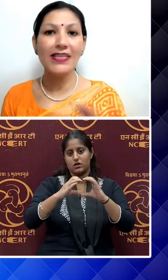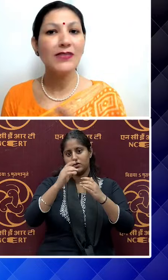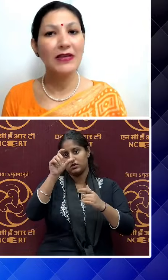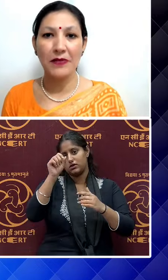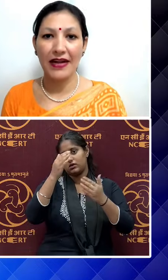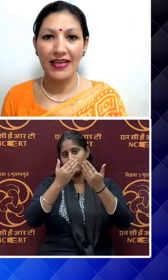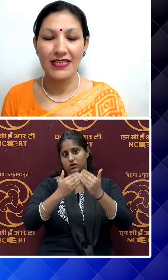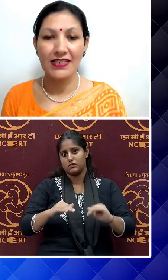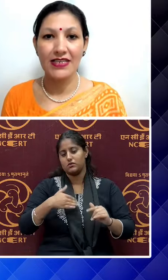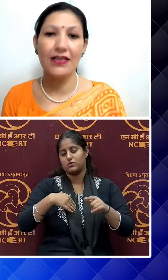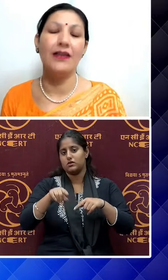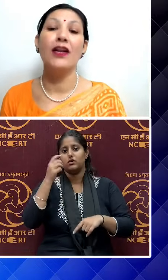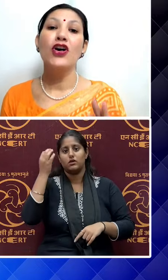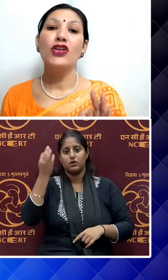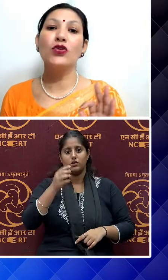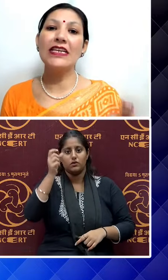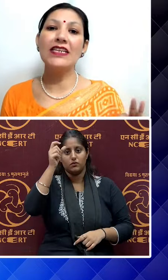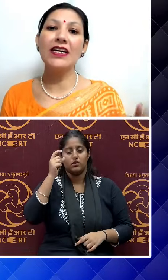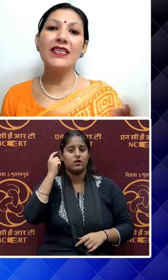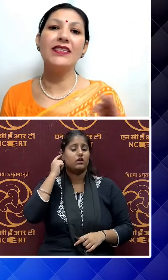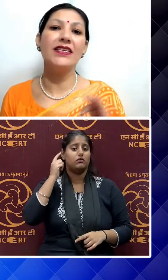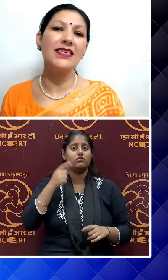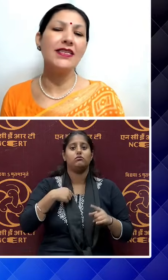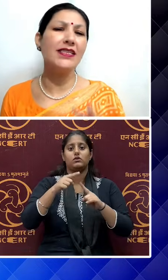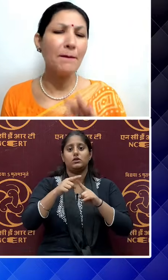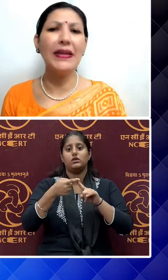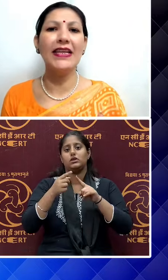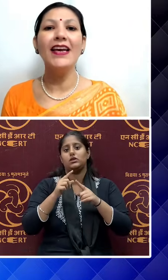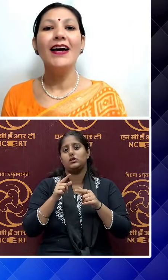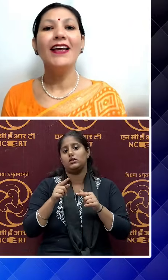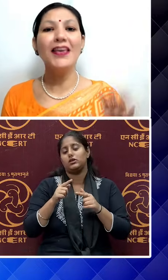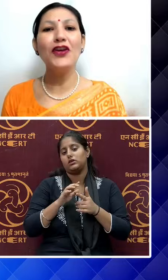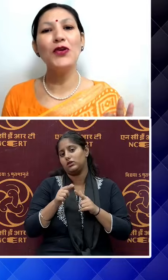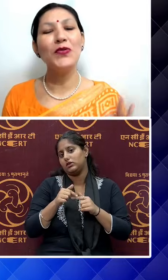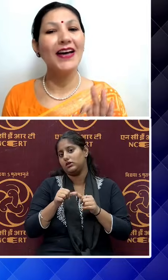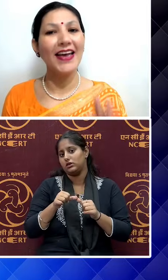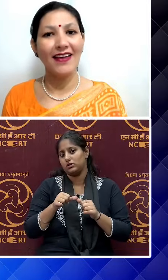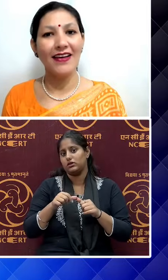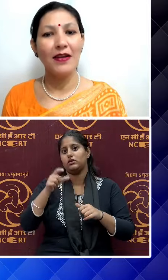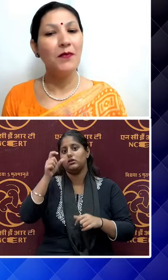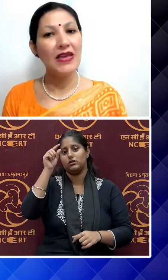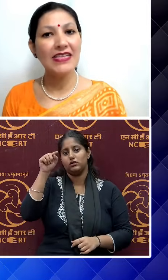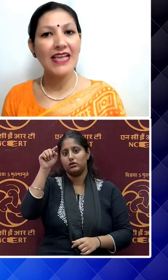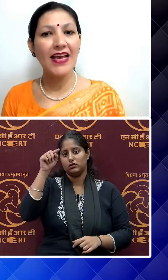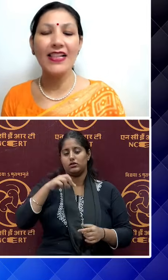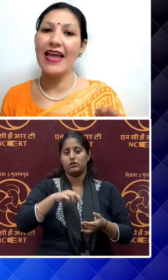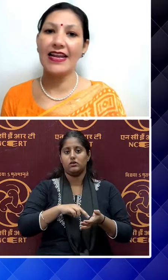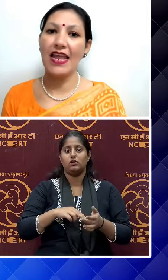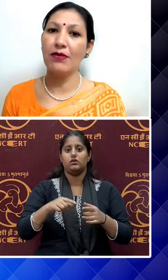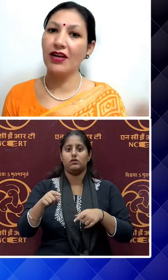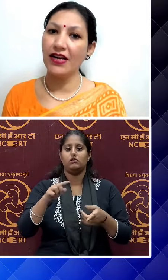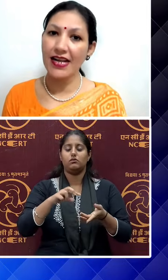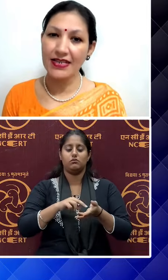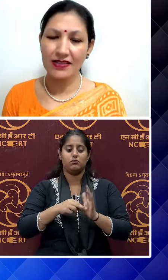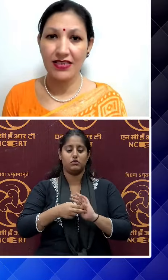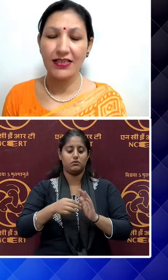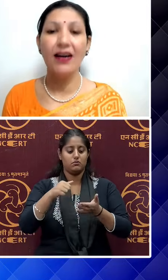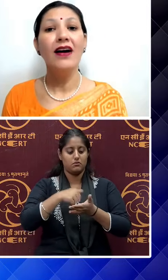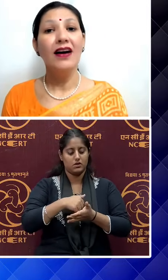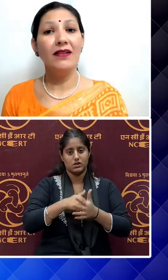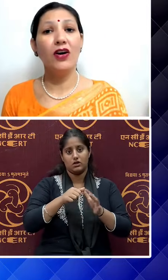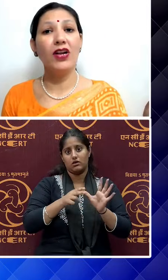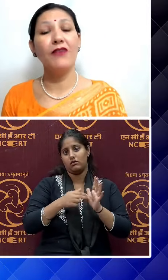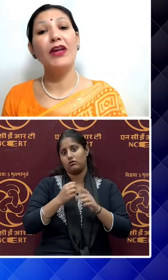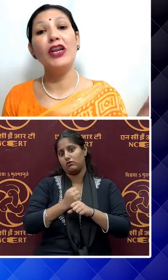as far as mathematics is concerned. So theta is just simply giving you the angle, base angle, that can be treated as